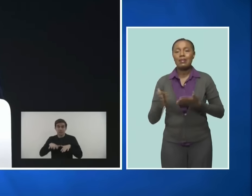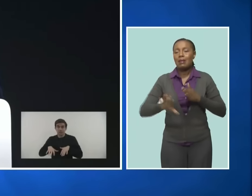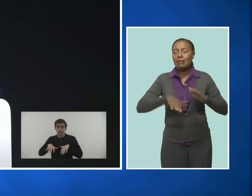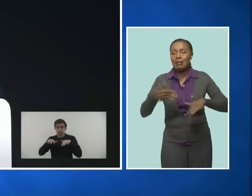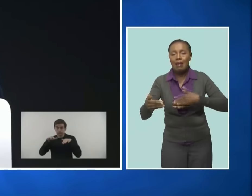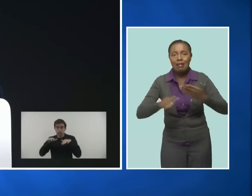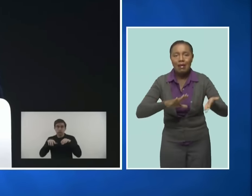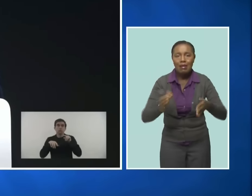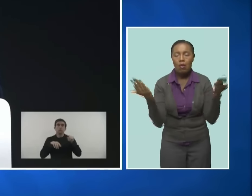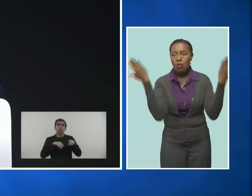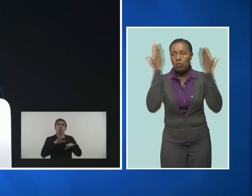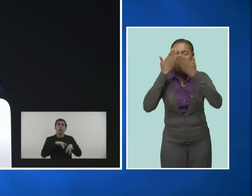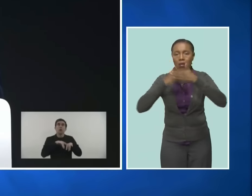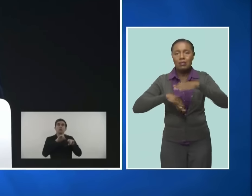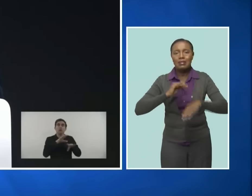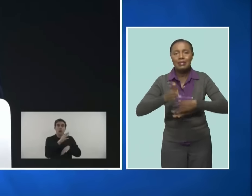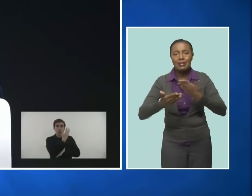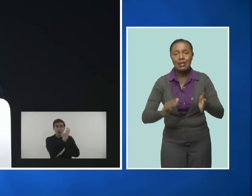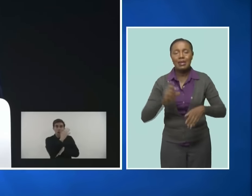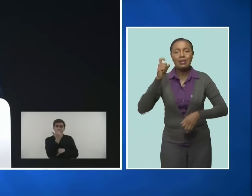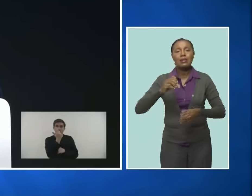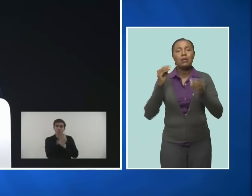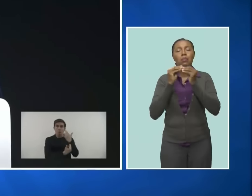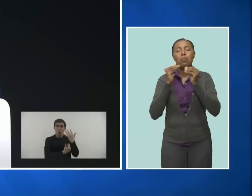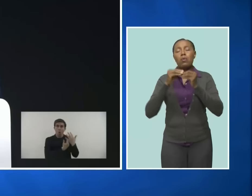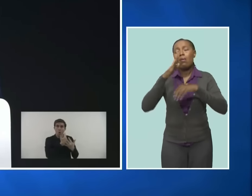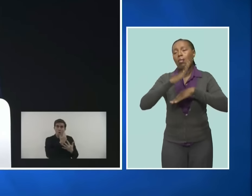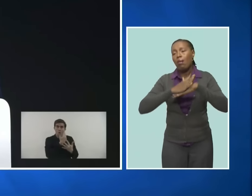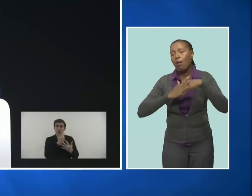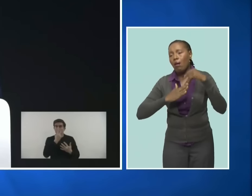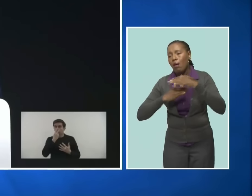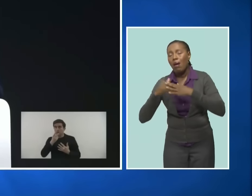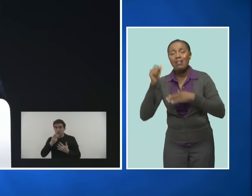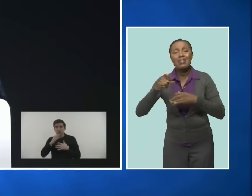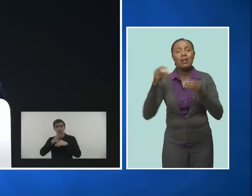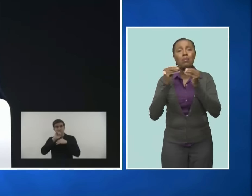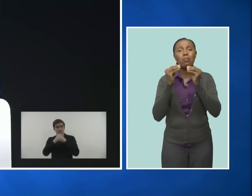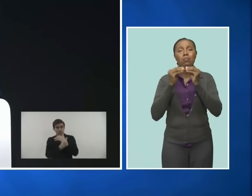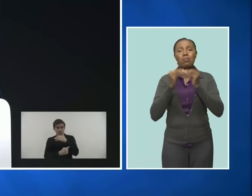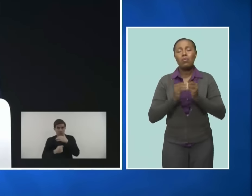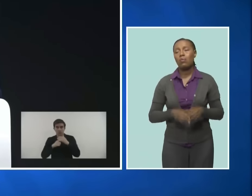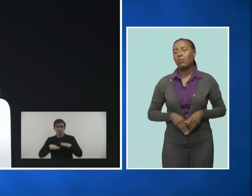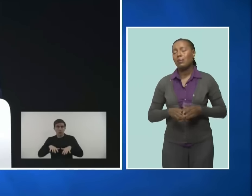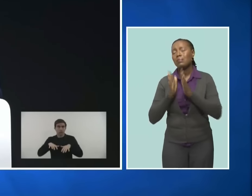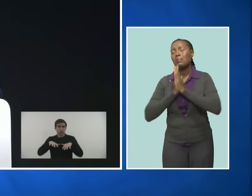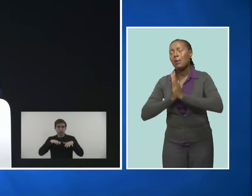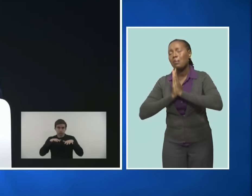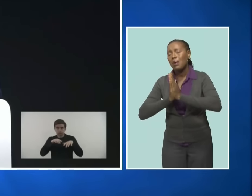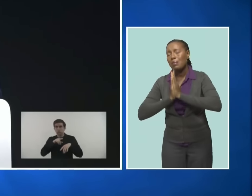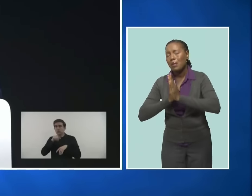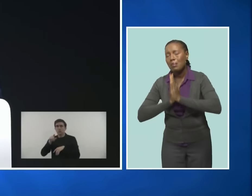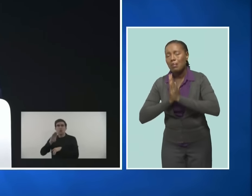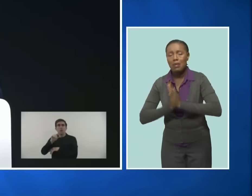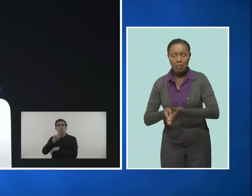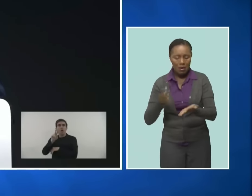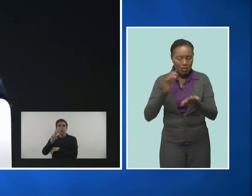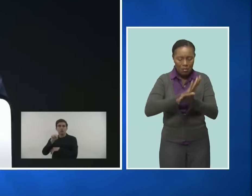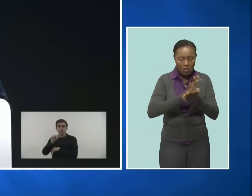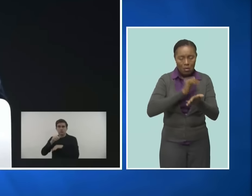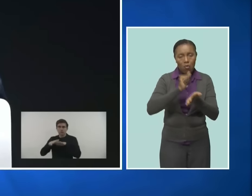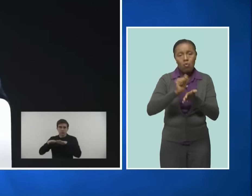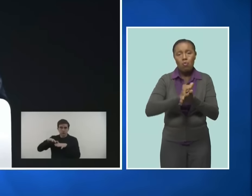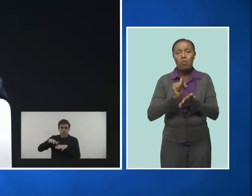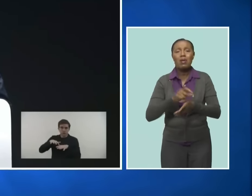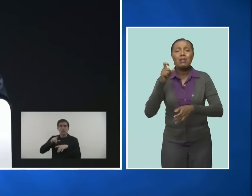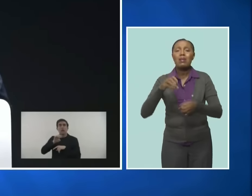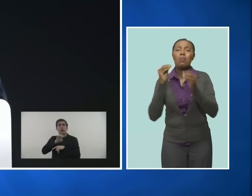dark, and they need more than compassion, more than prayers and paperwork, and they're